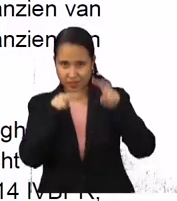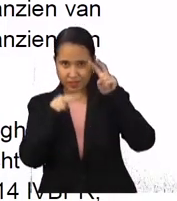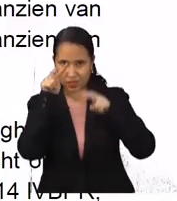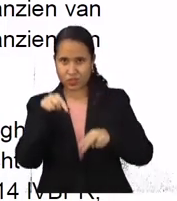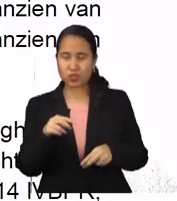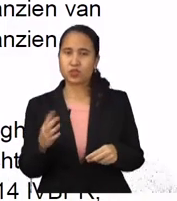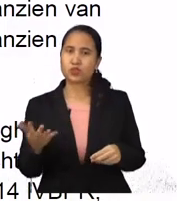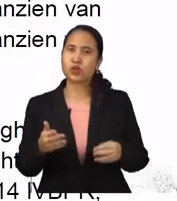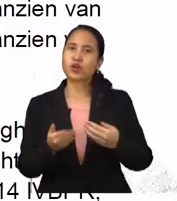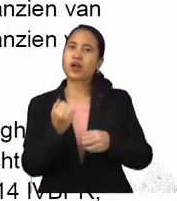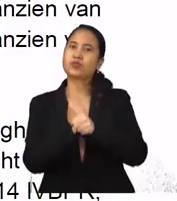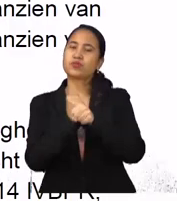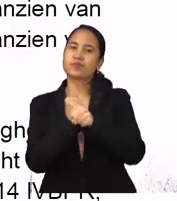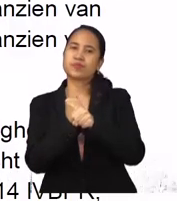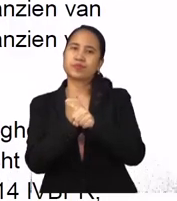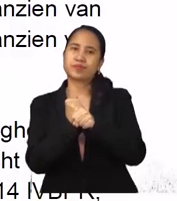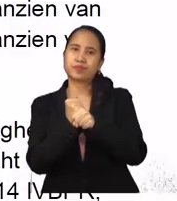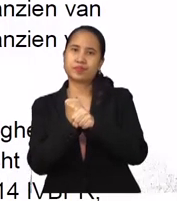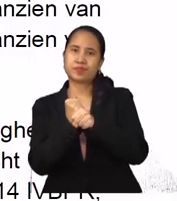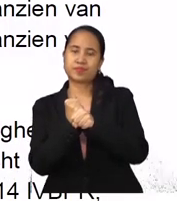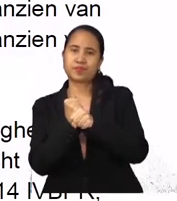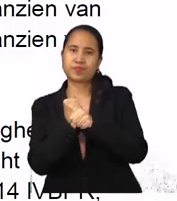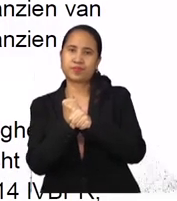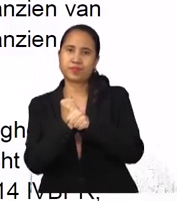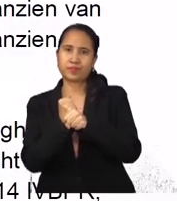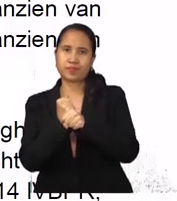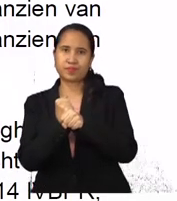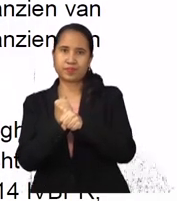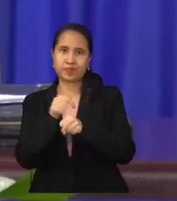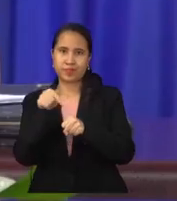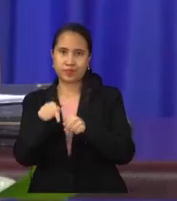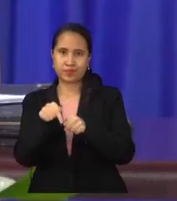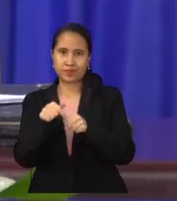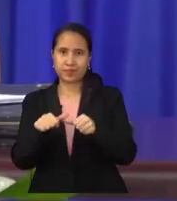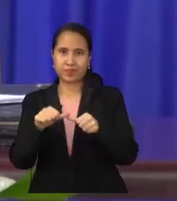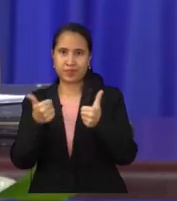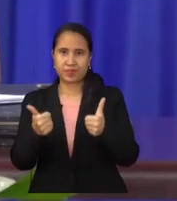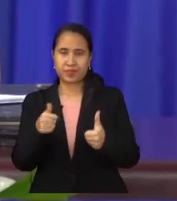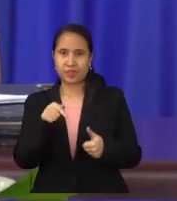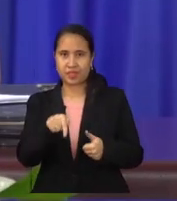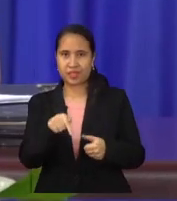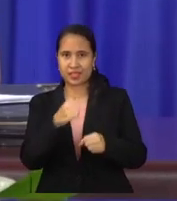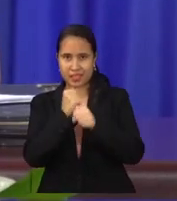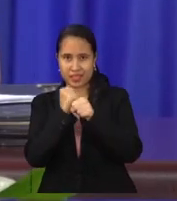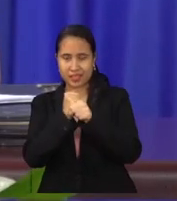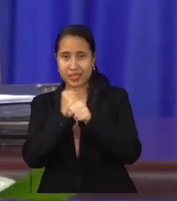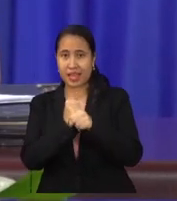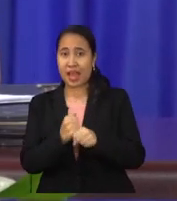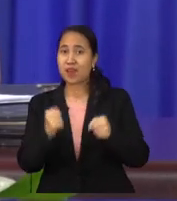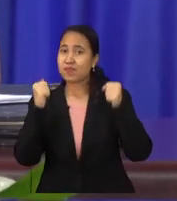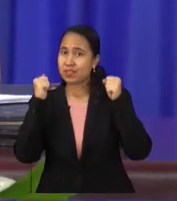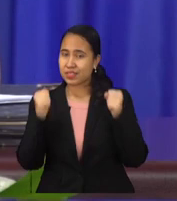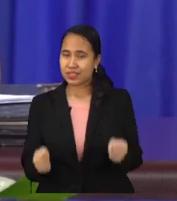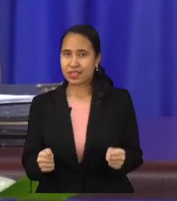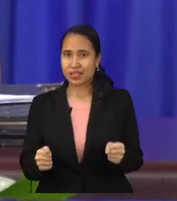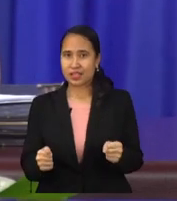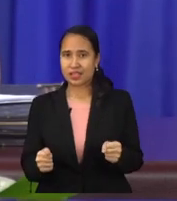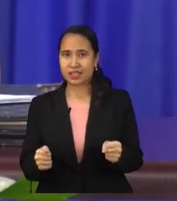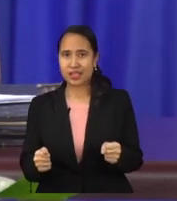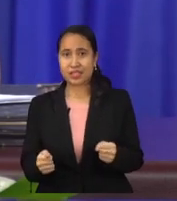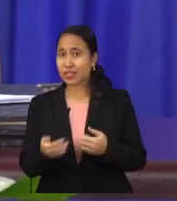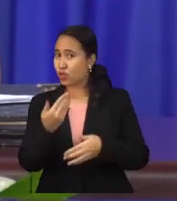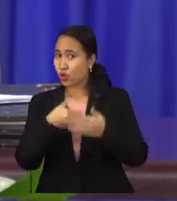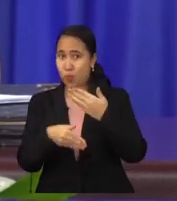acts, to guarantee freedom from such acts within their jurisdiction, and to ensure that they do not occur